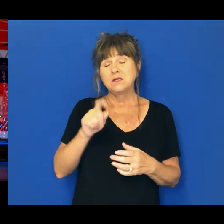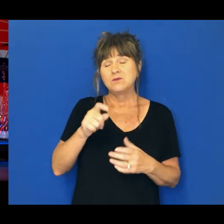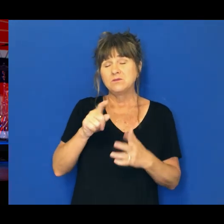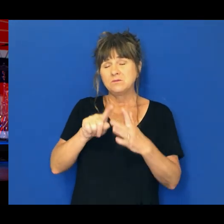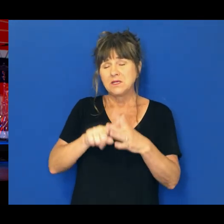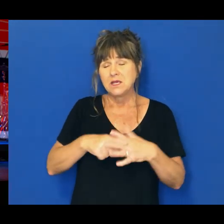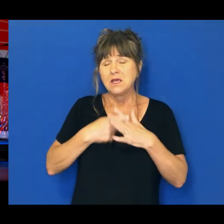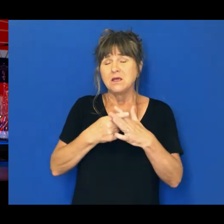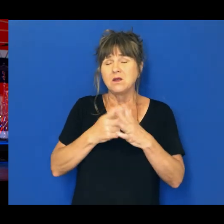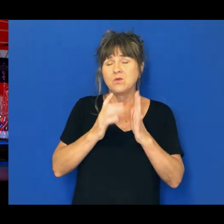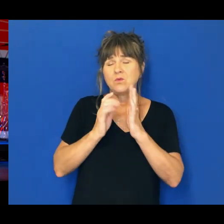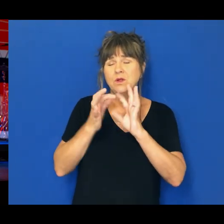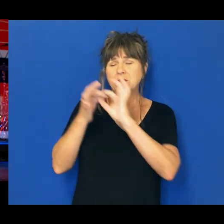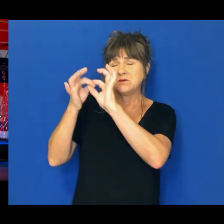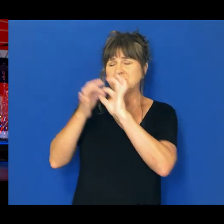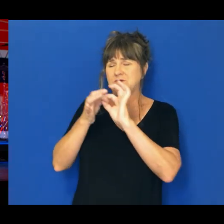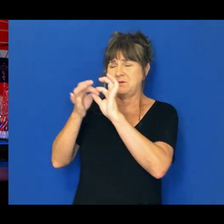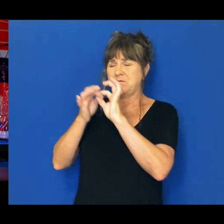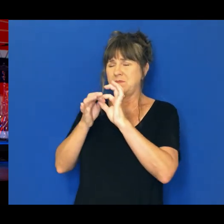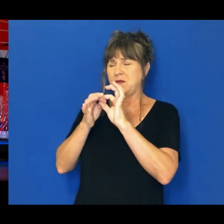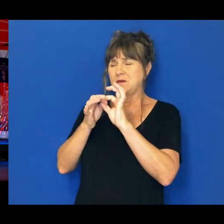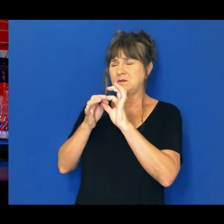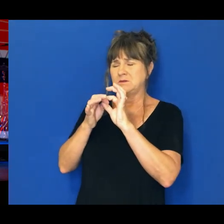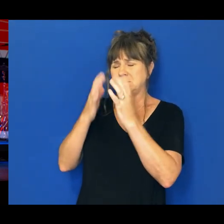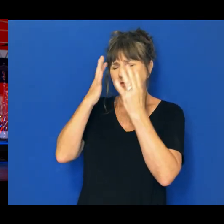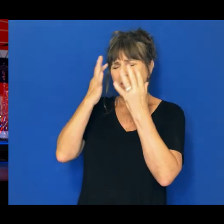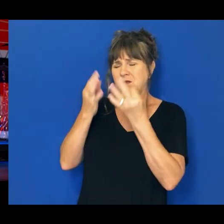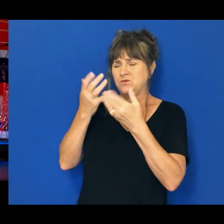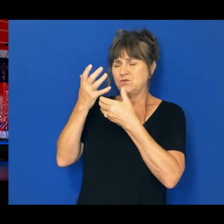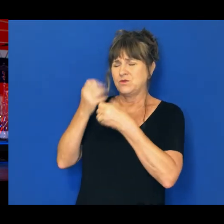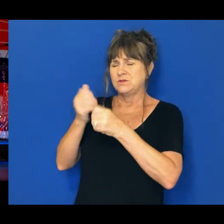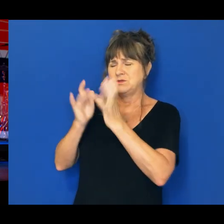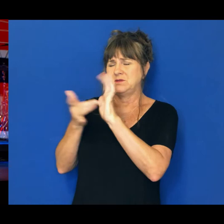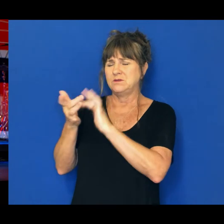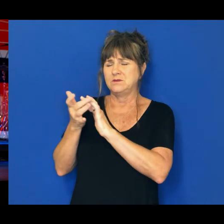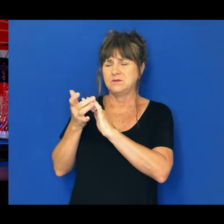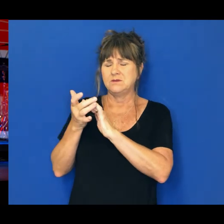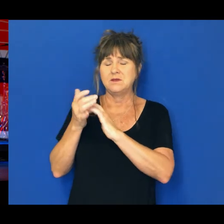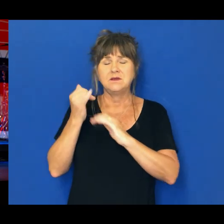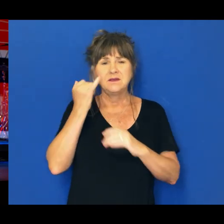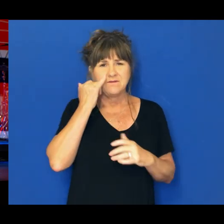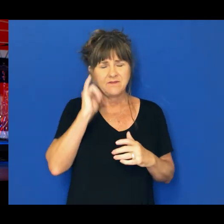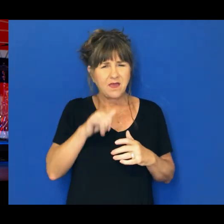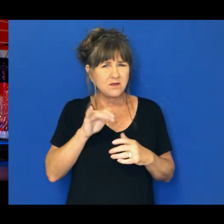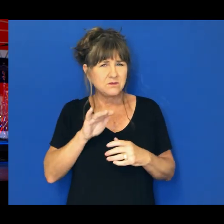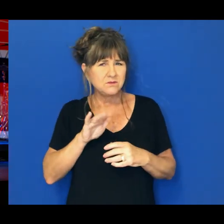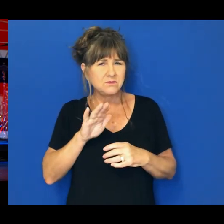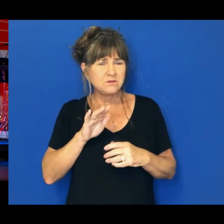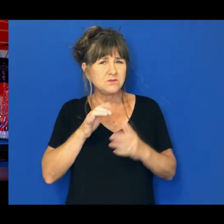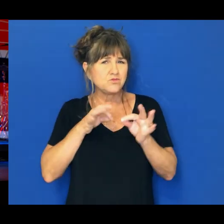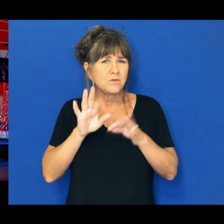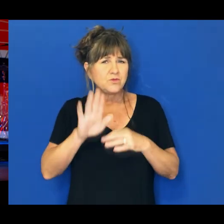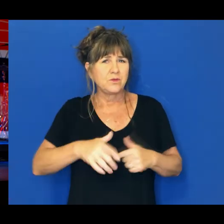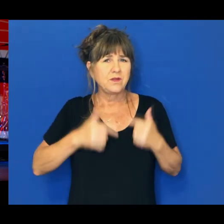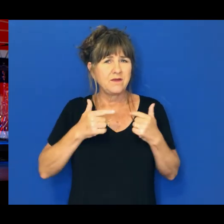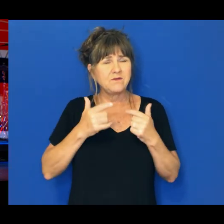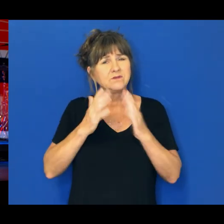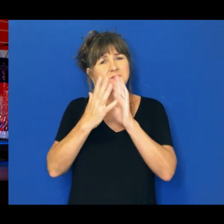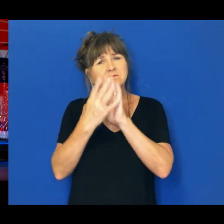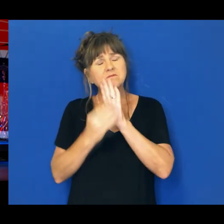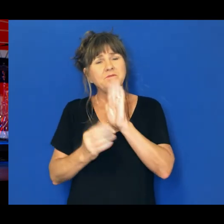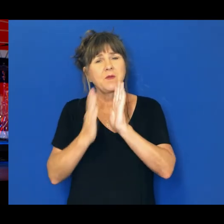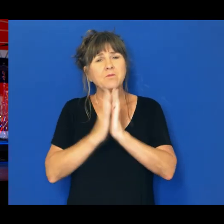their relationship by saying, I trust Jesus. And so if that's you with your heads bowed and your eyes closed, I want you just to pray this prayer